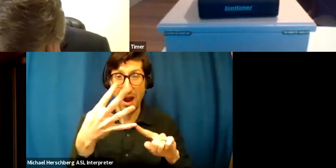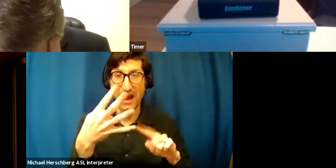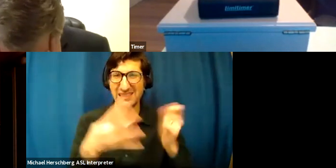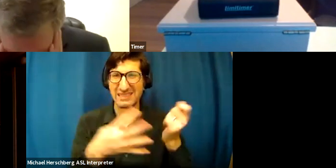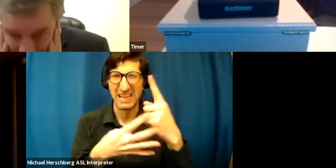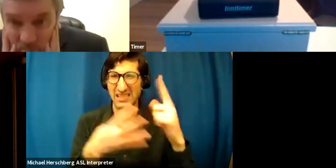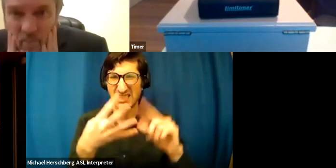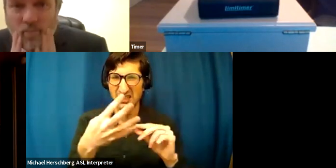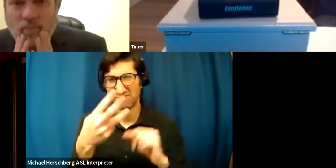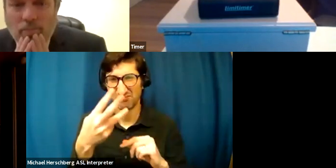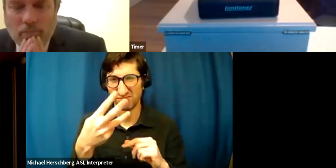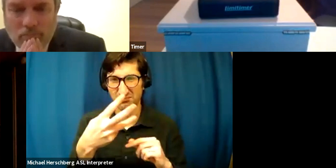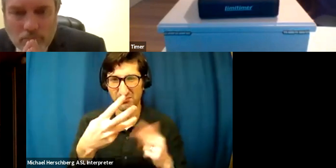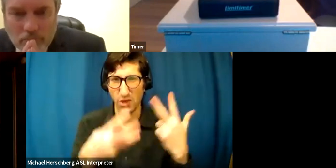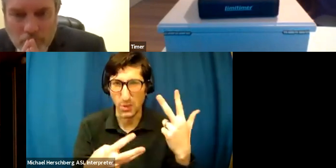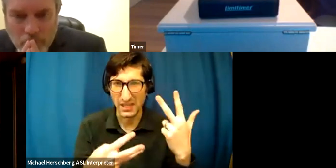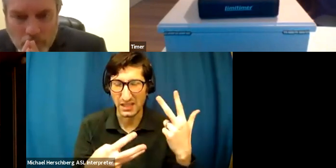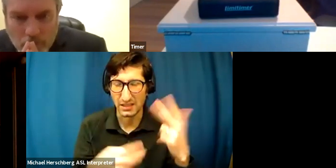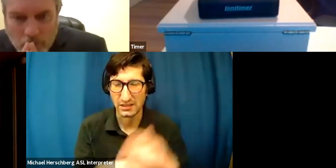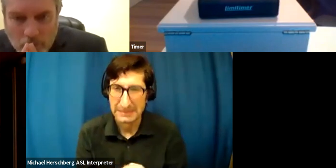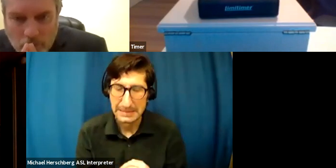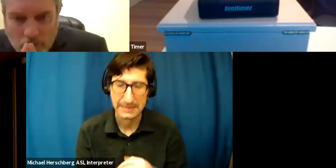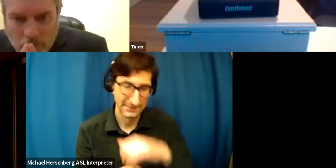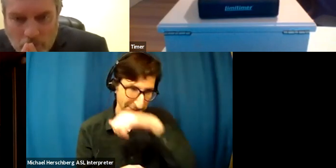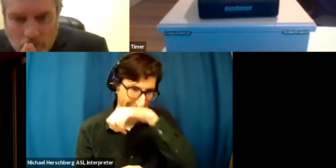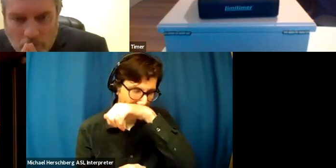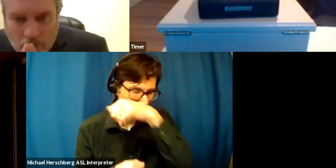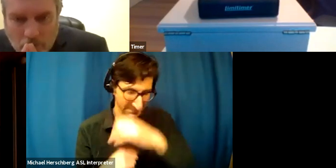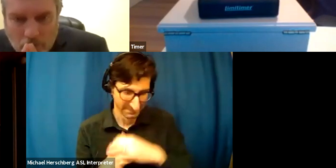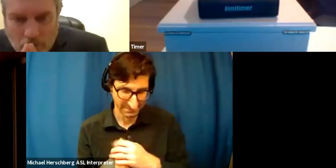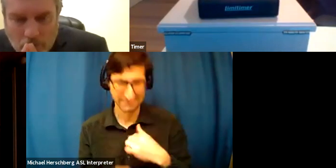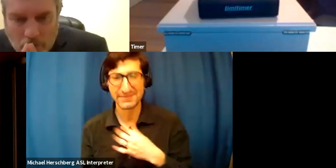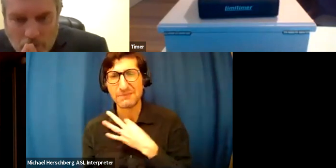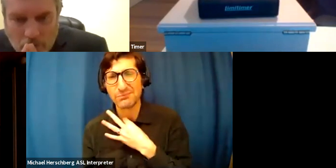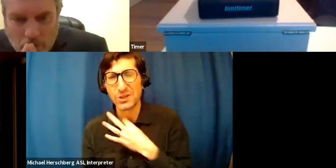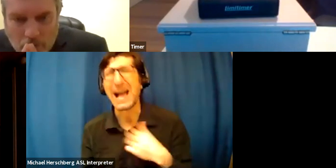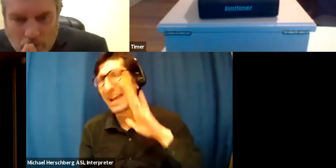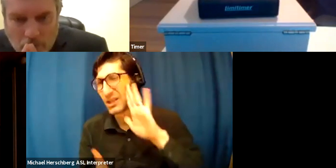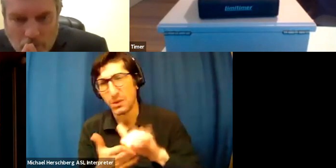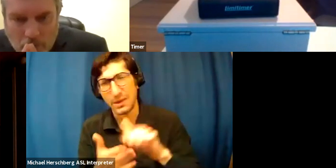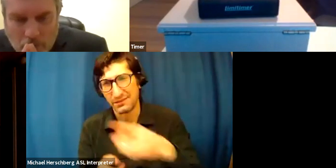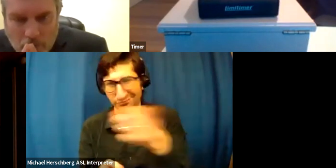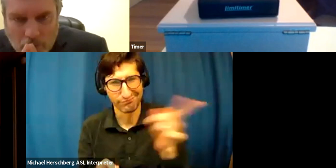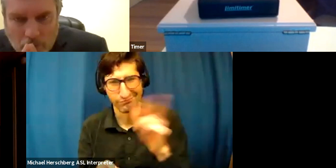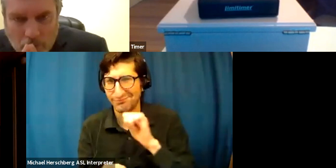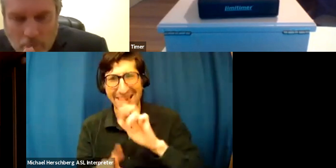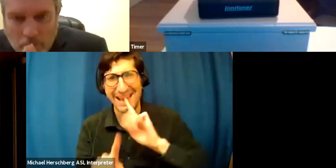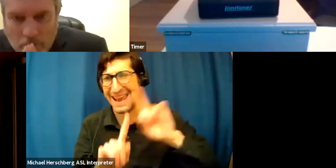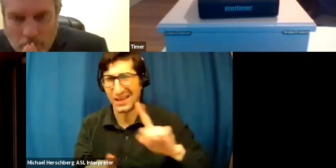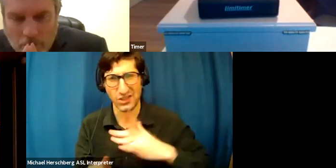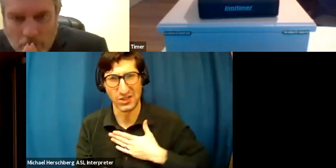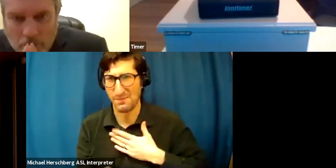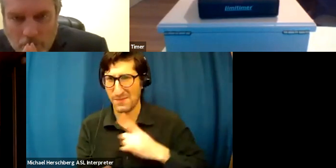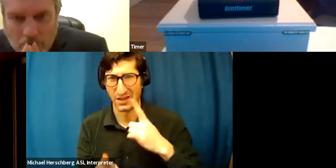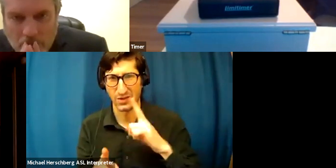so I'm curious, not this question is gonna get answered, but I'm curious, and I wanna bring this to